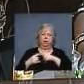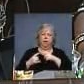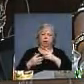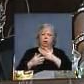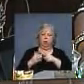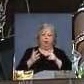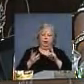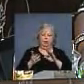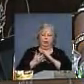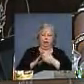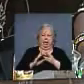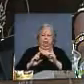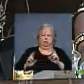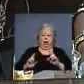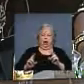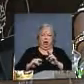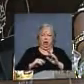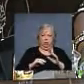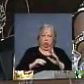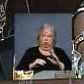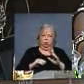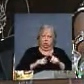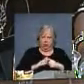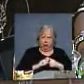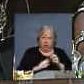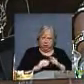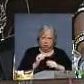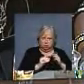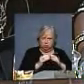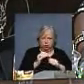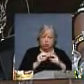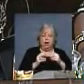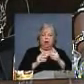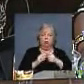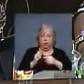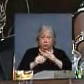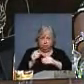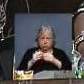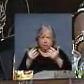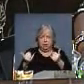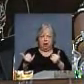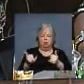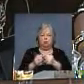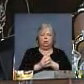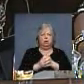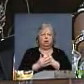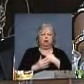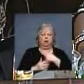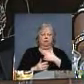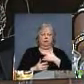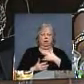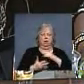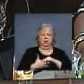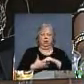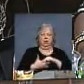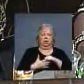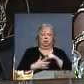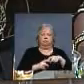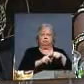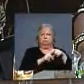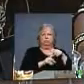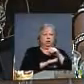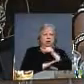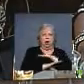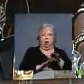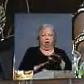in and with what's under construction. So I would prefer that the moratorium not be amended, but it's up to